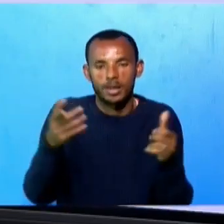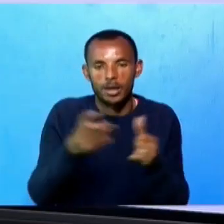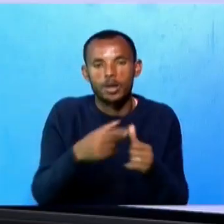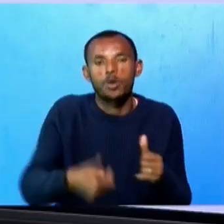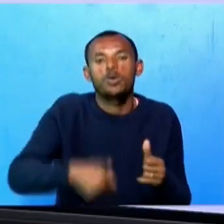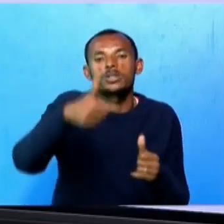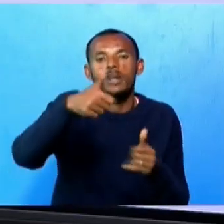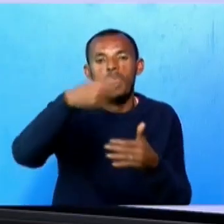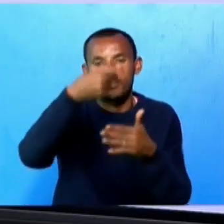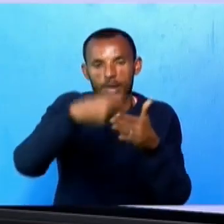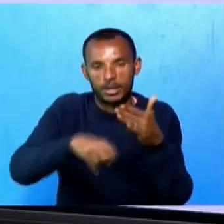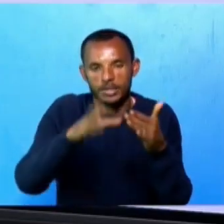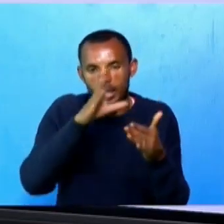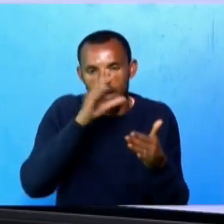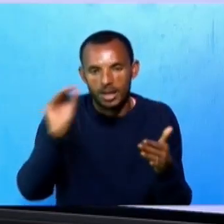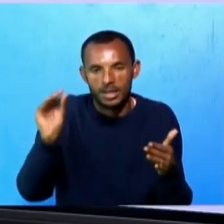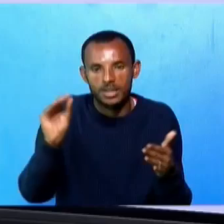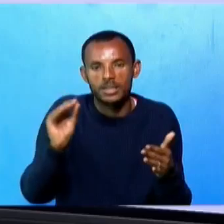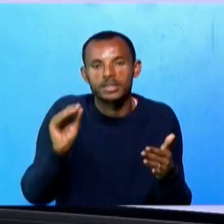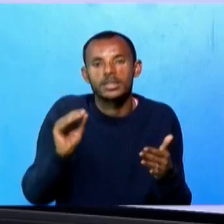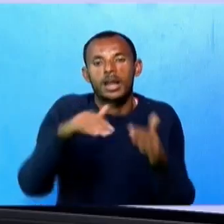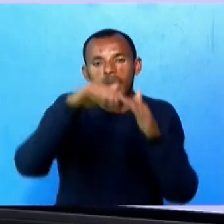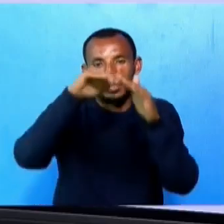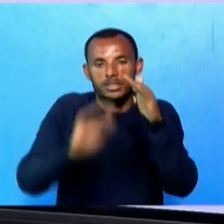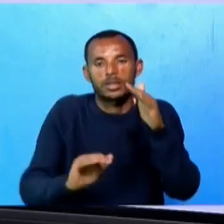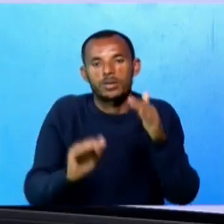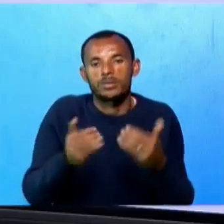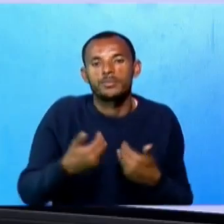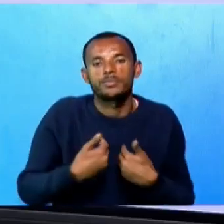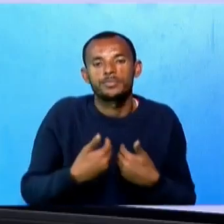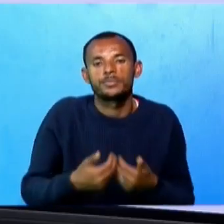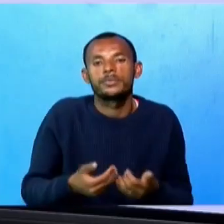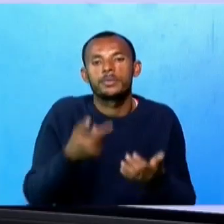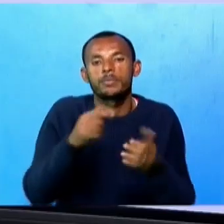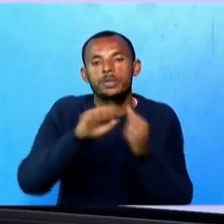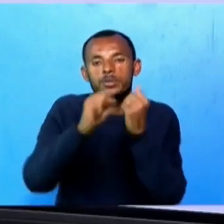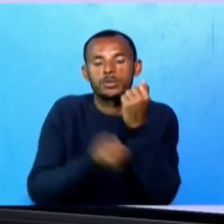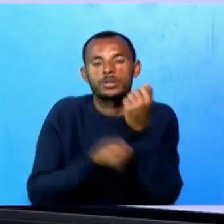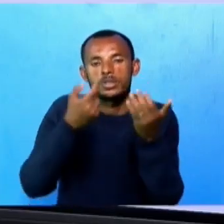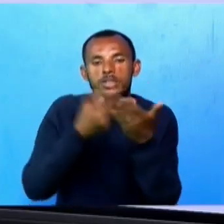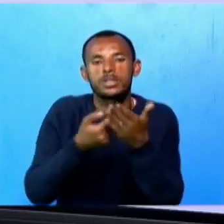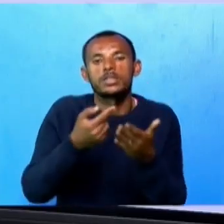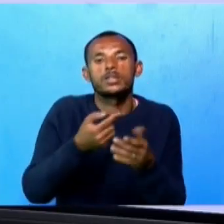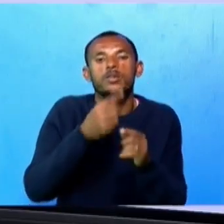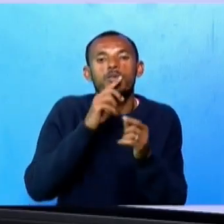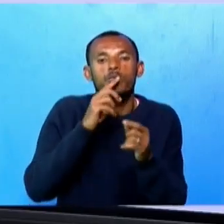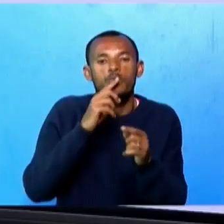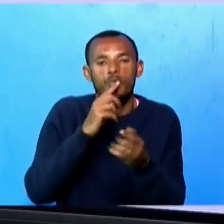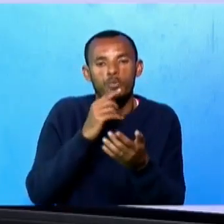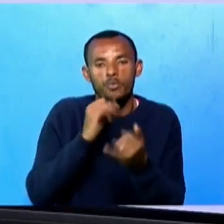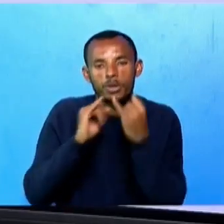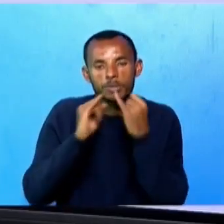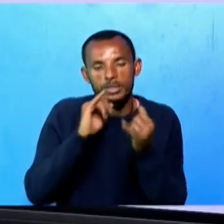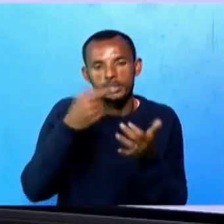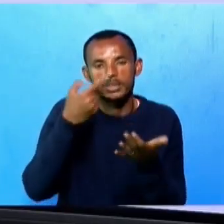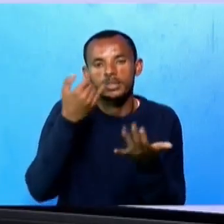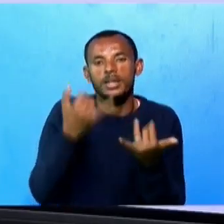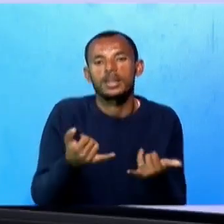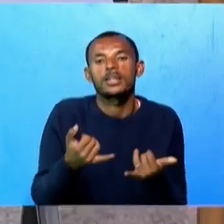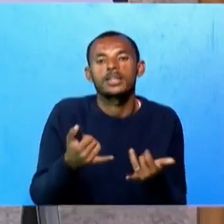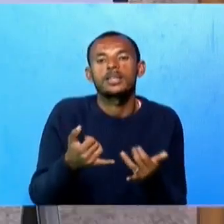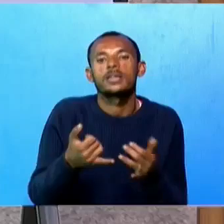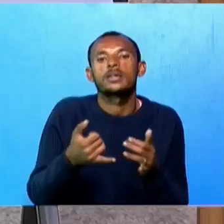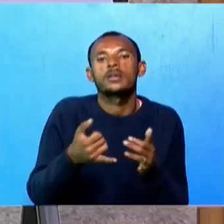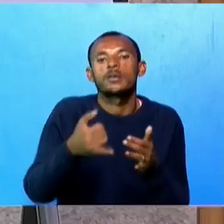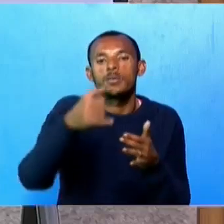the shoe, and there is a discount. So based on this information, we will try to find the current price of the